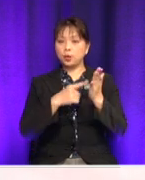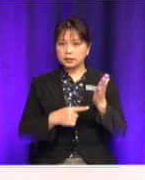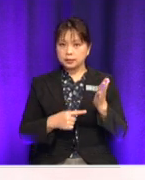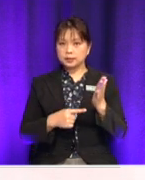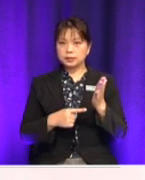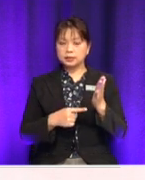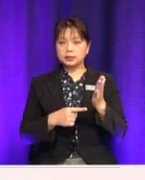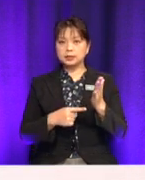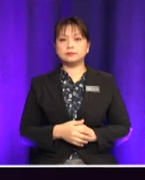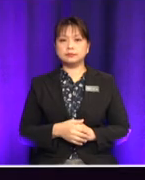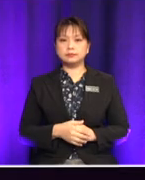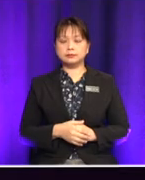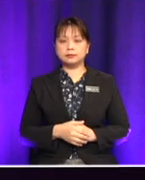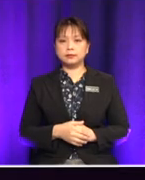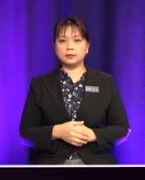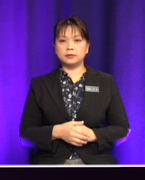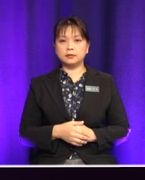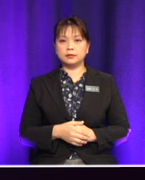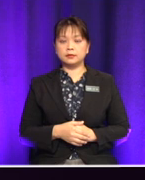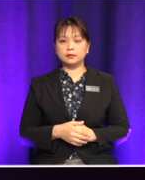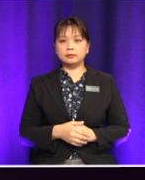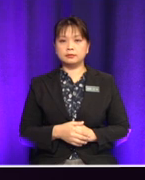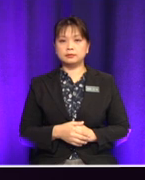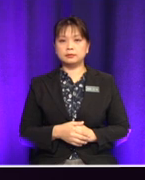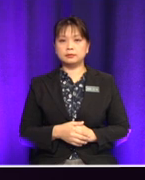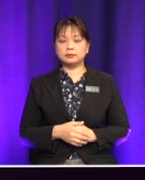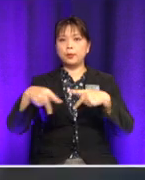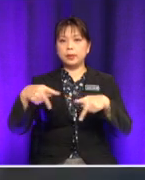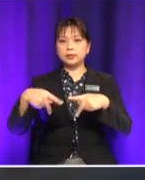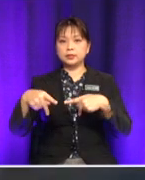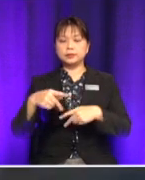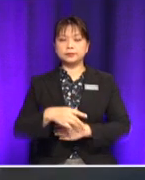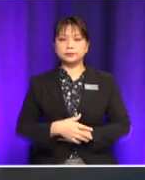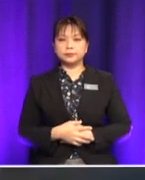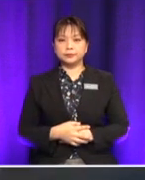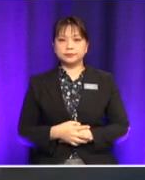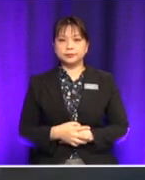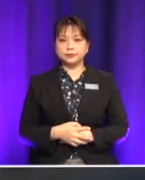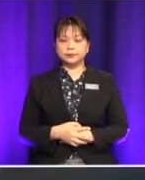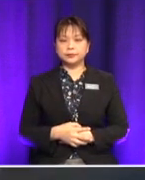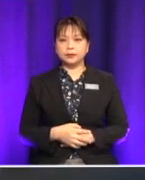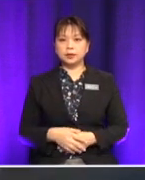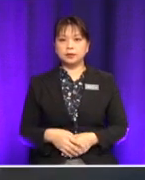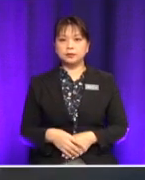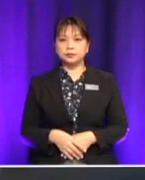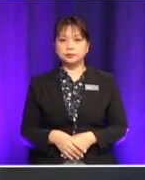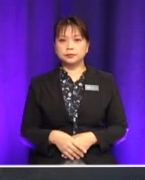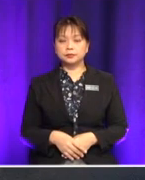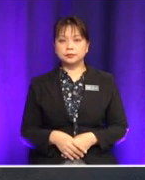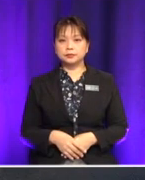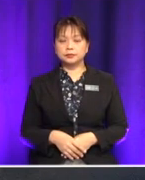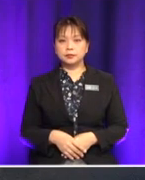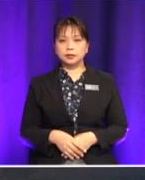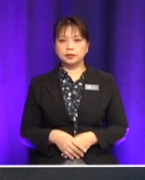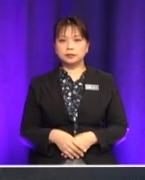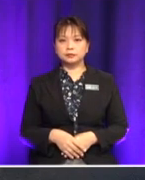what global population 2050. Mm-hmm. All right. Okay. Good job, Adam. Right. So now let us